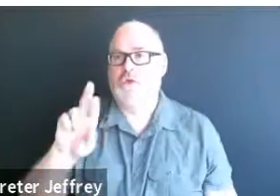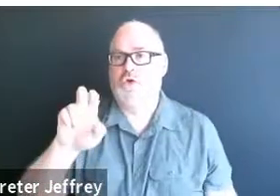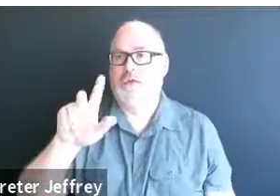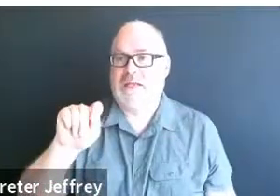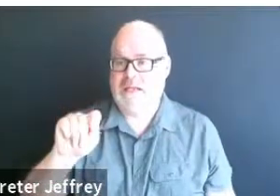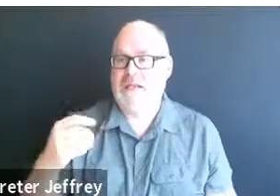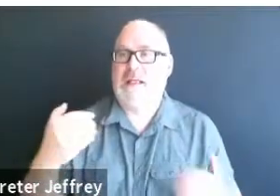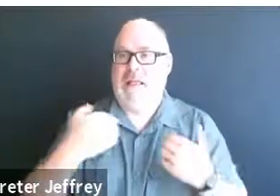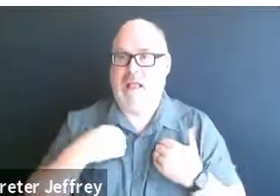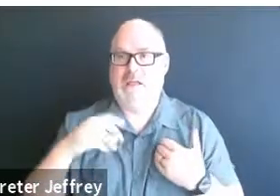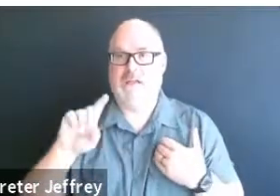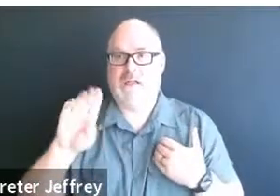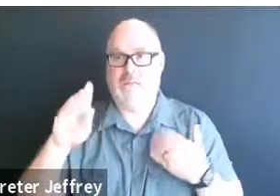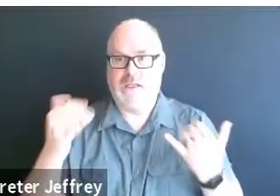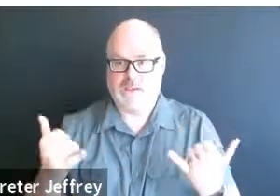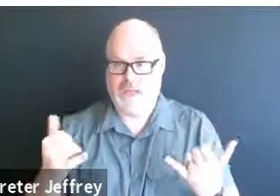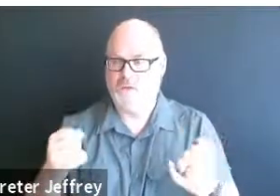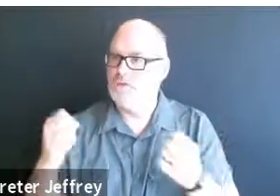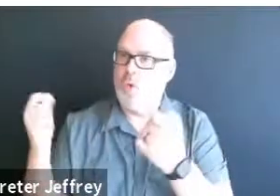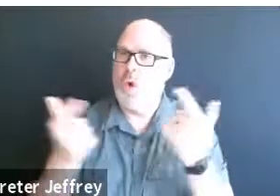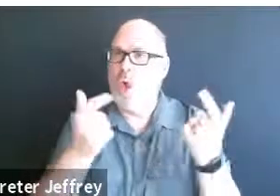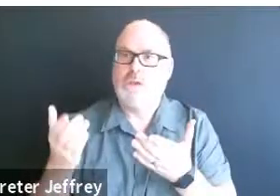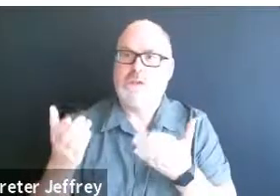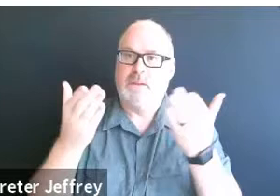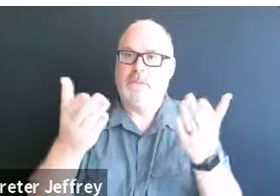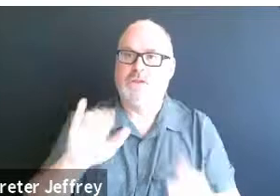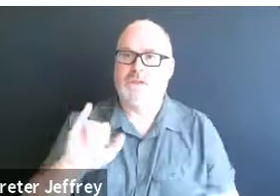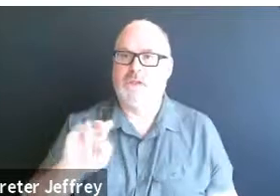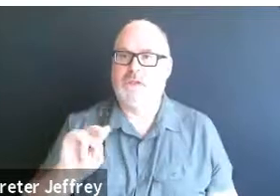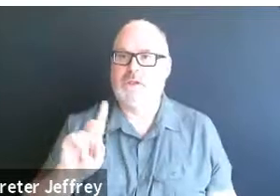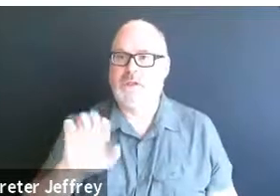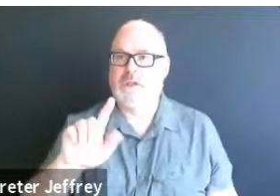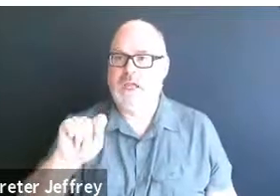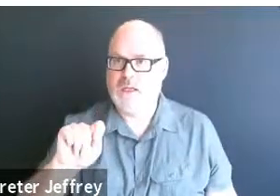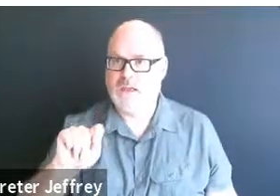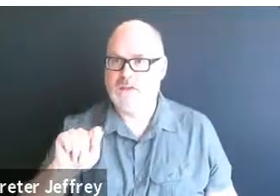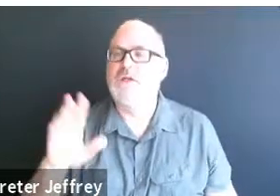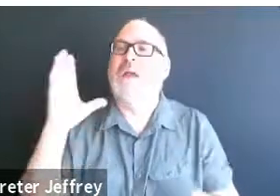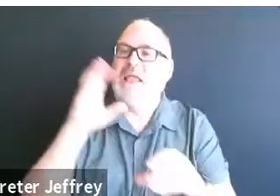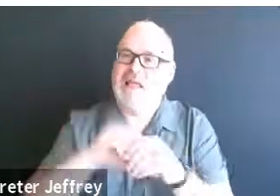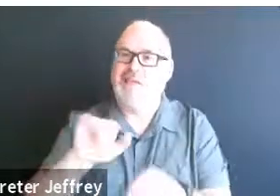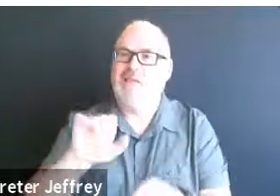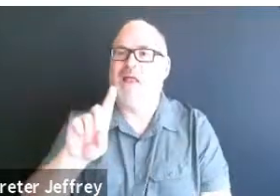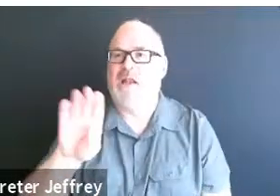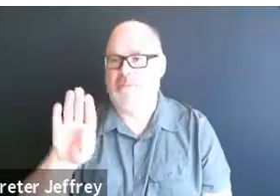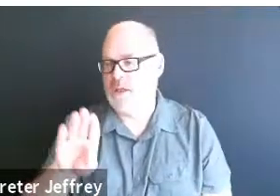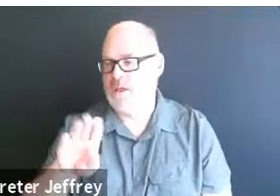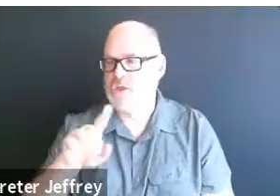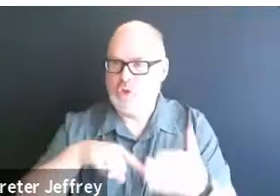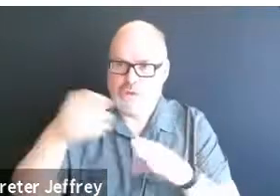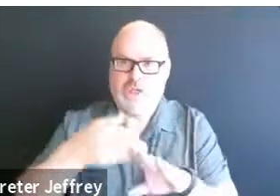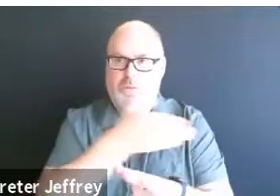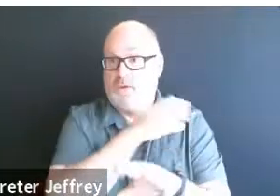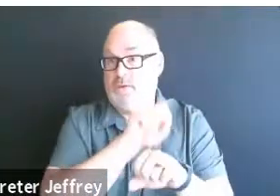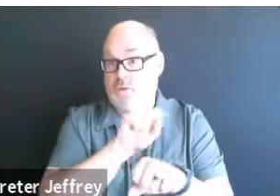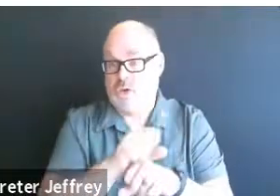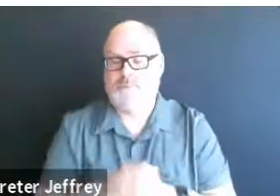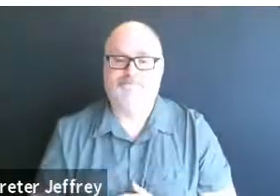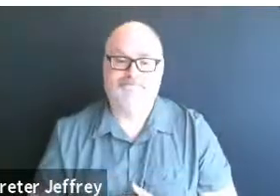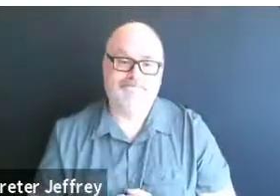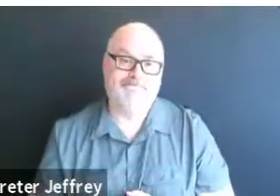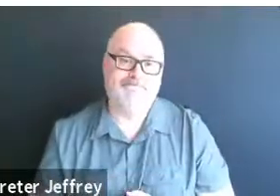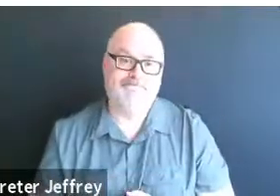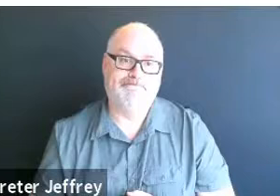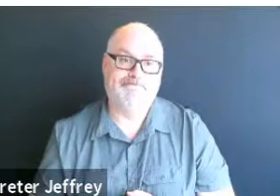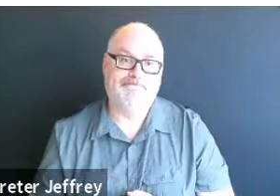compare it. Turnitin acquired that database. So now any submissions that are indexed will go into that database so you can check previous